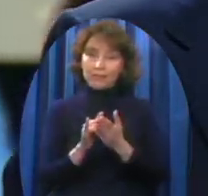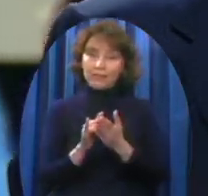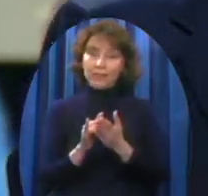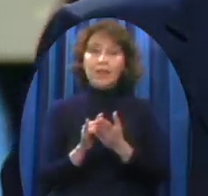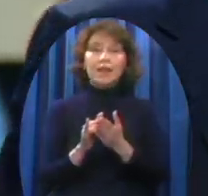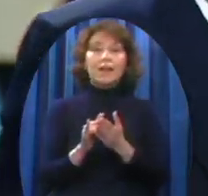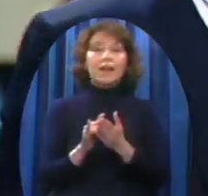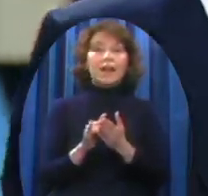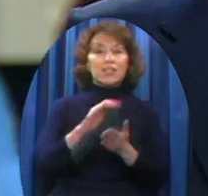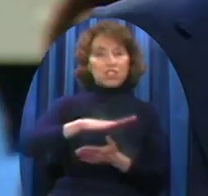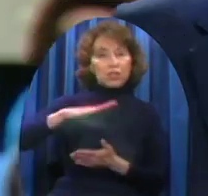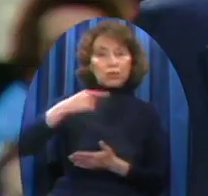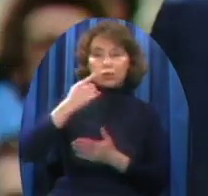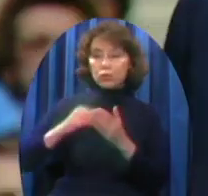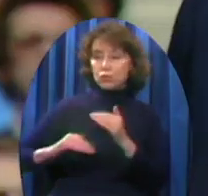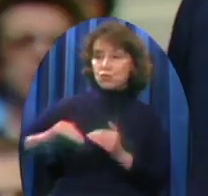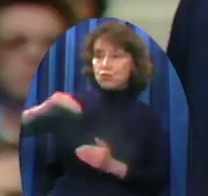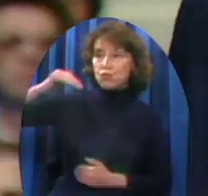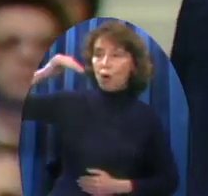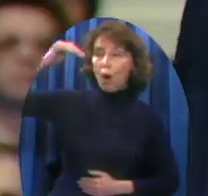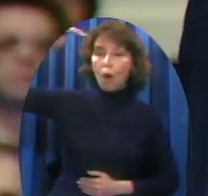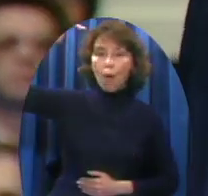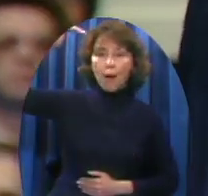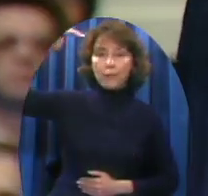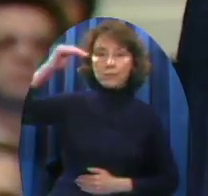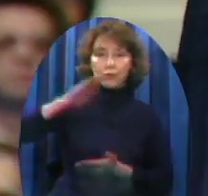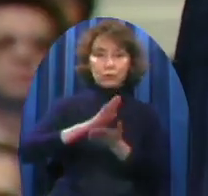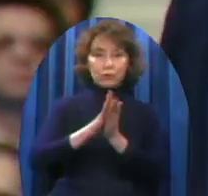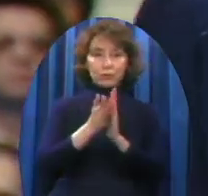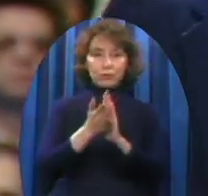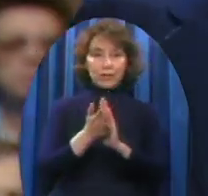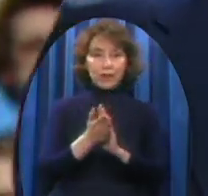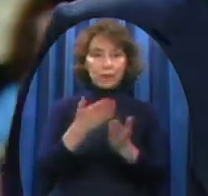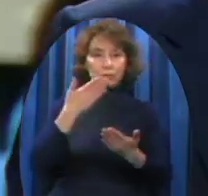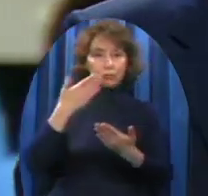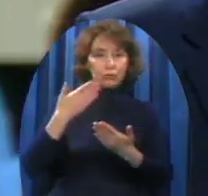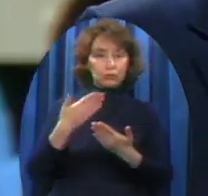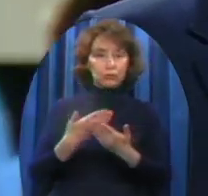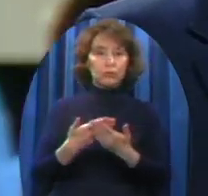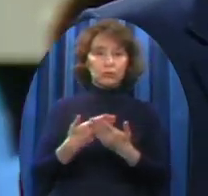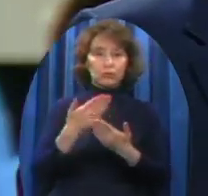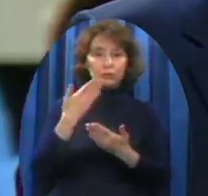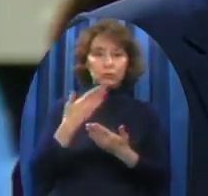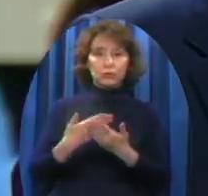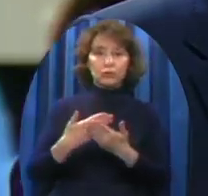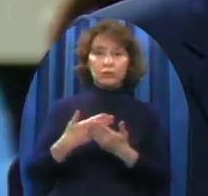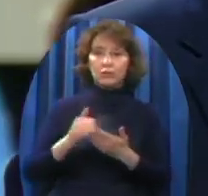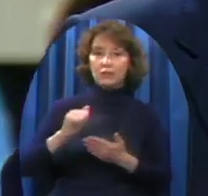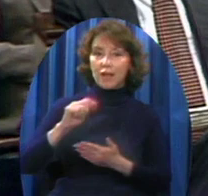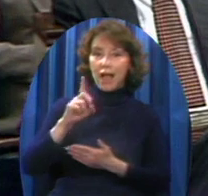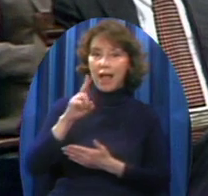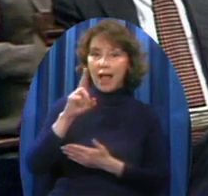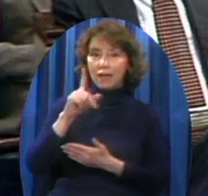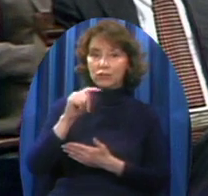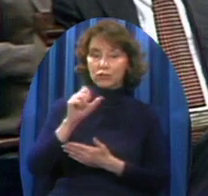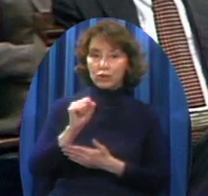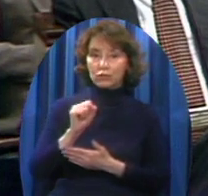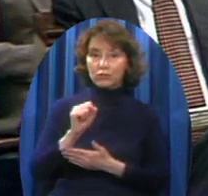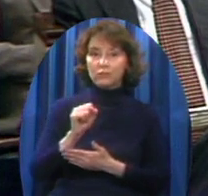fingerprints in the southerly part at times. That's God's way of training men and